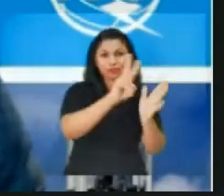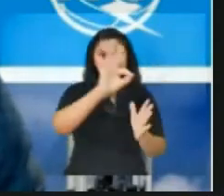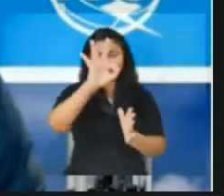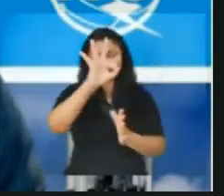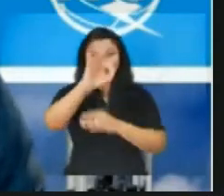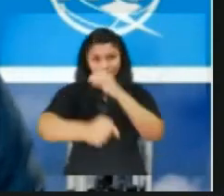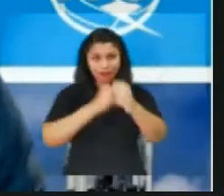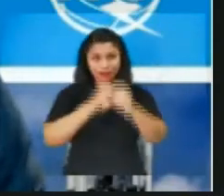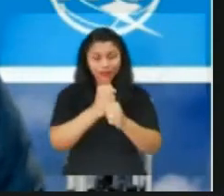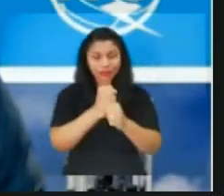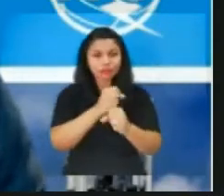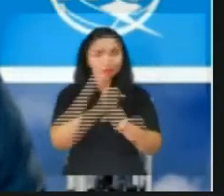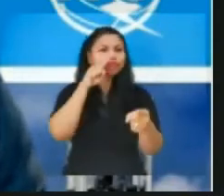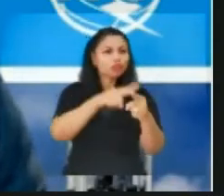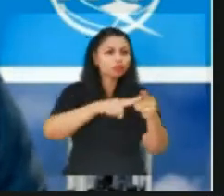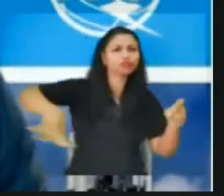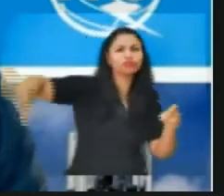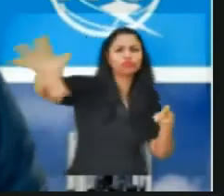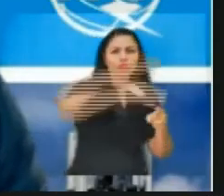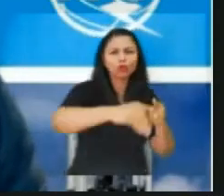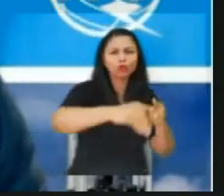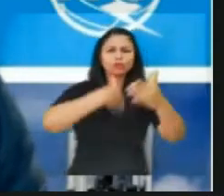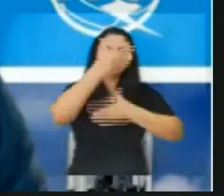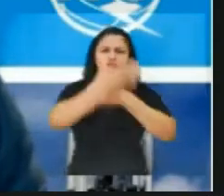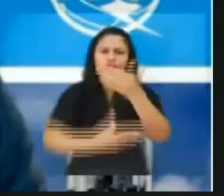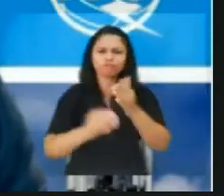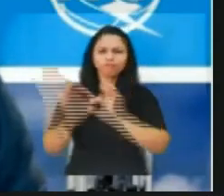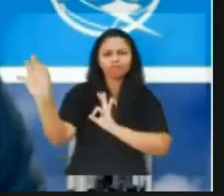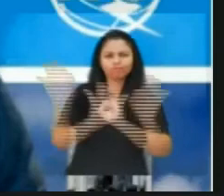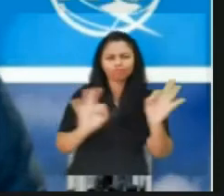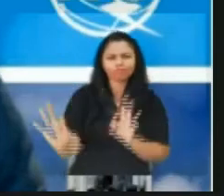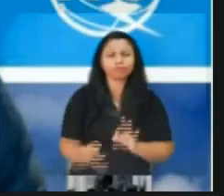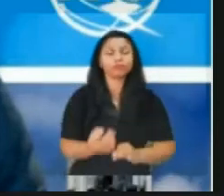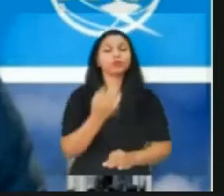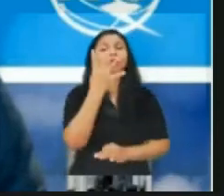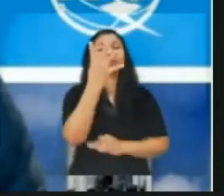2023. And as you well know, this preparation process,